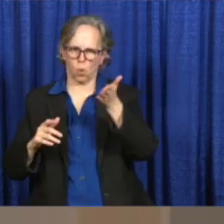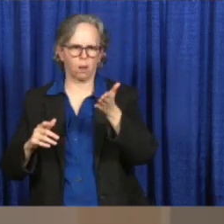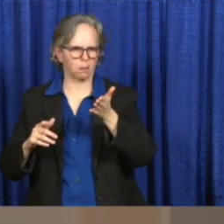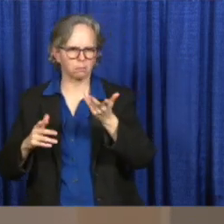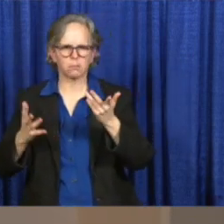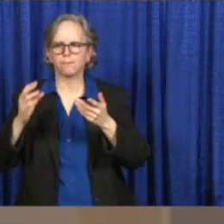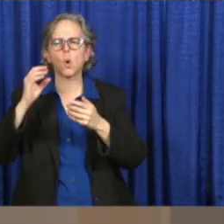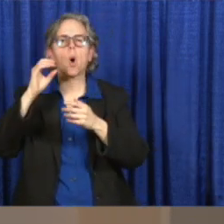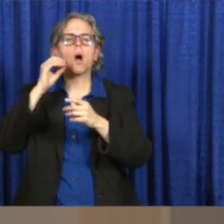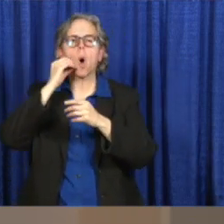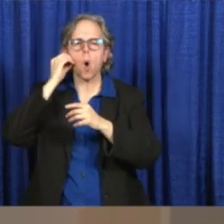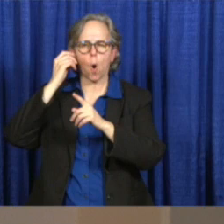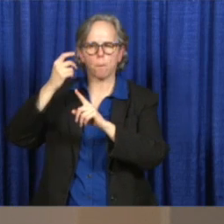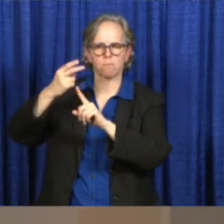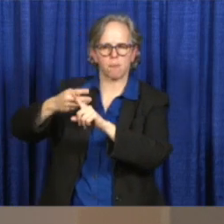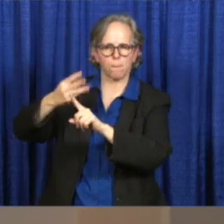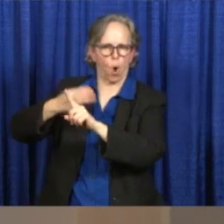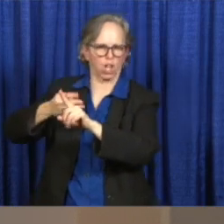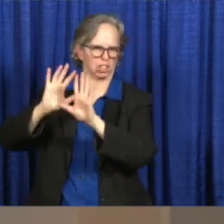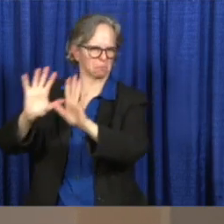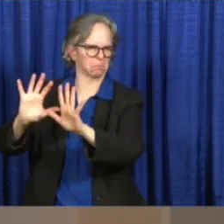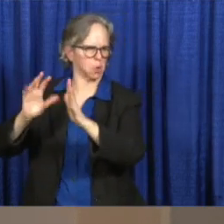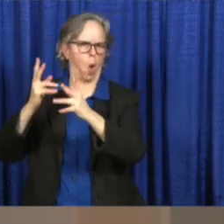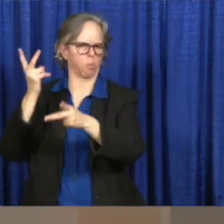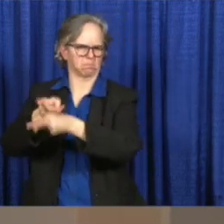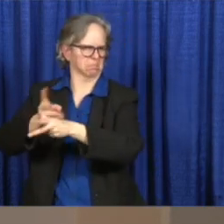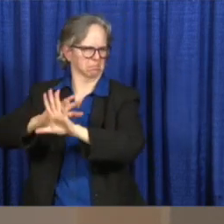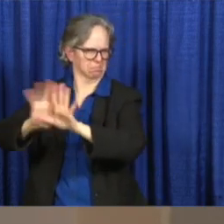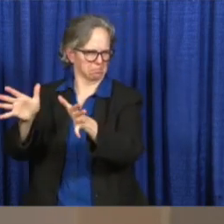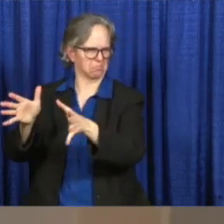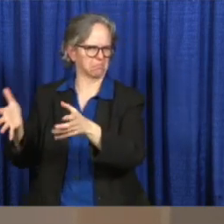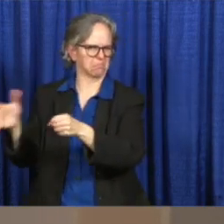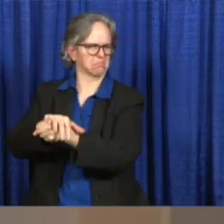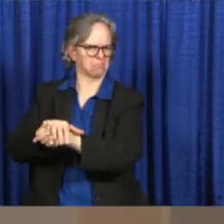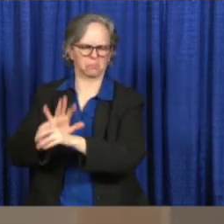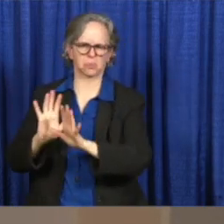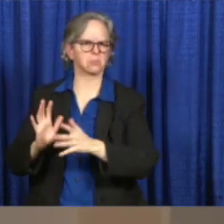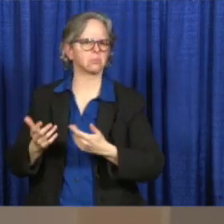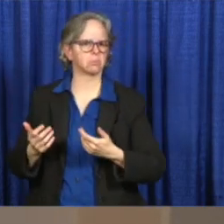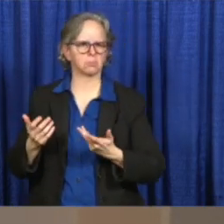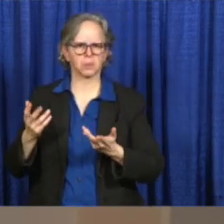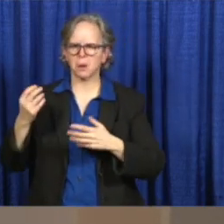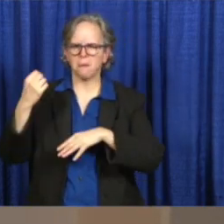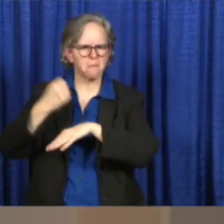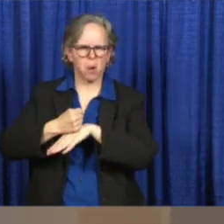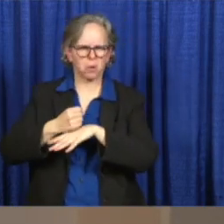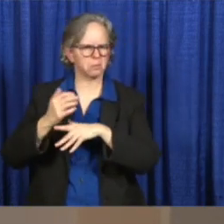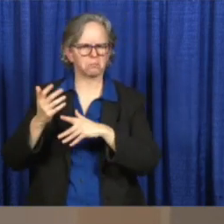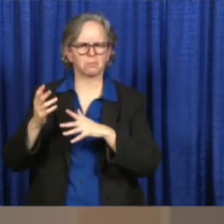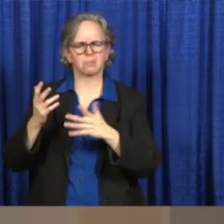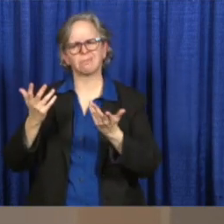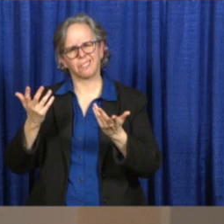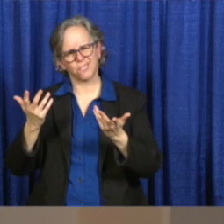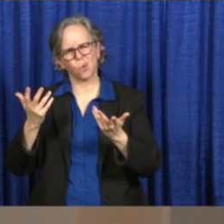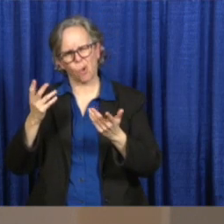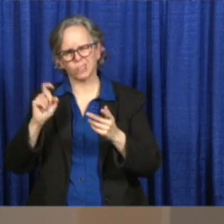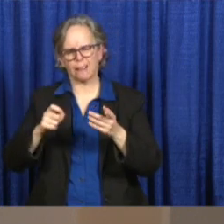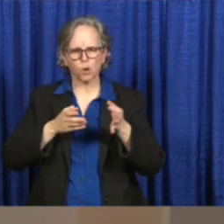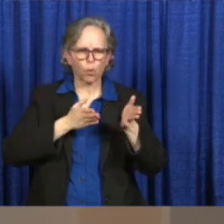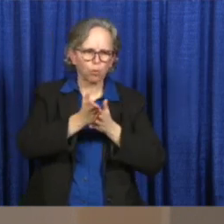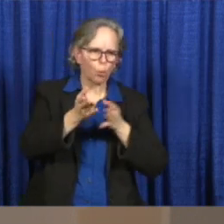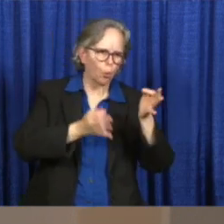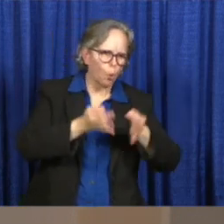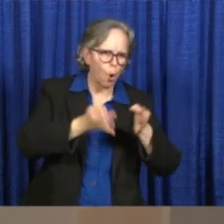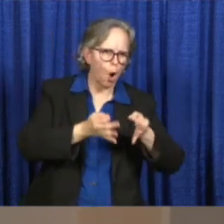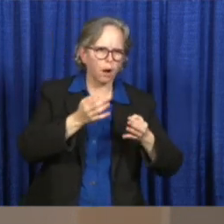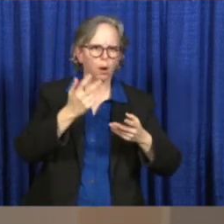covered by that, so that is also in this process. Any foreclosure process would go through the courts. We hope the courts would enforce our